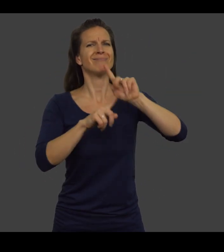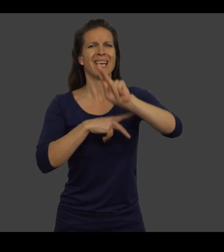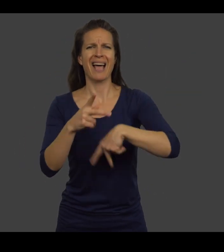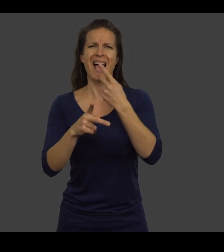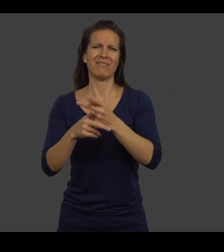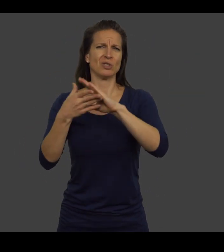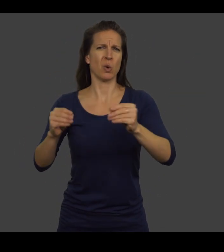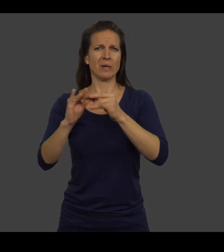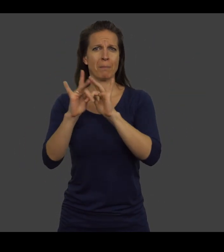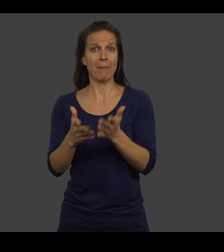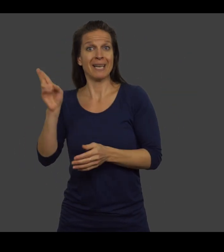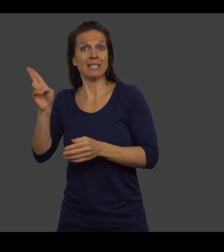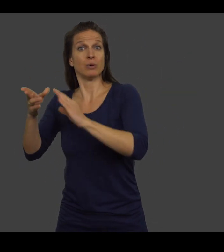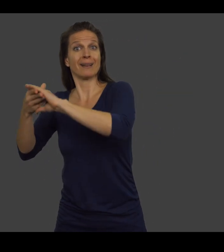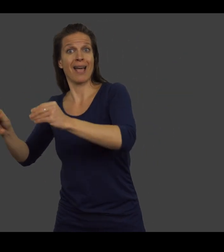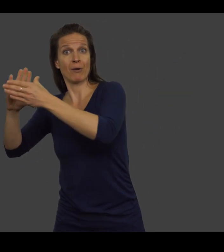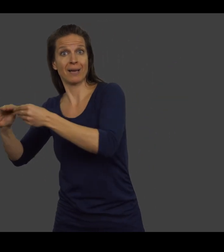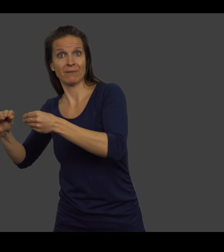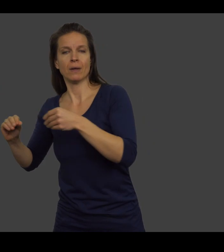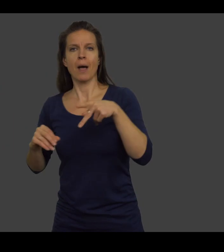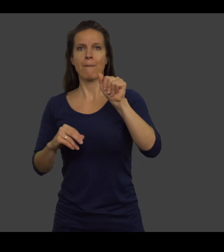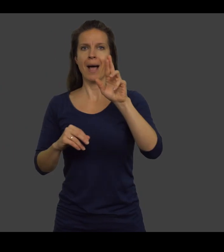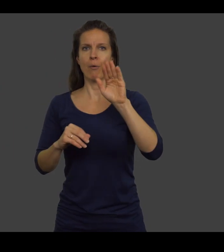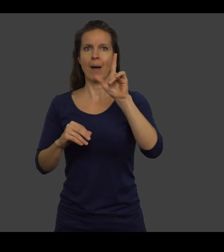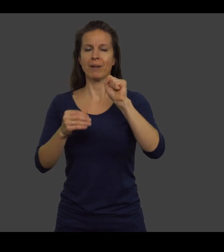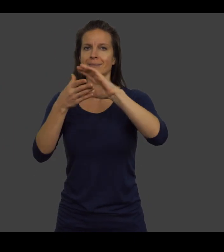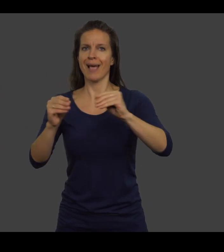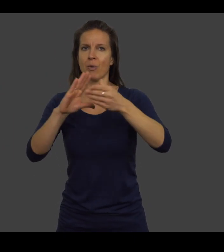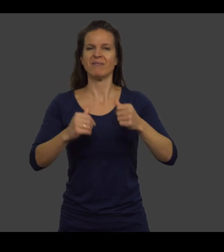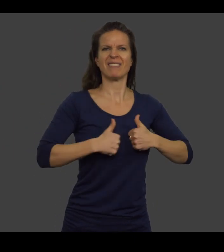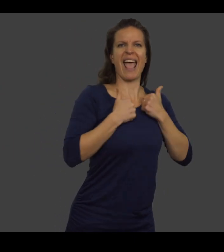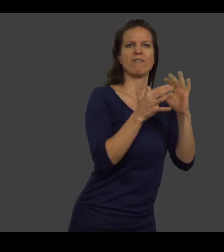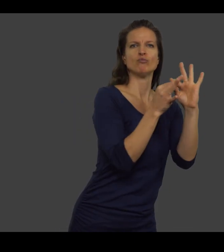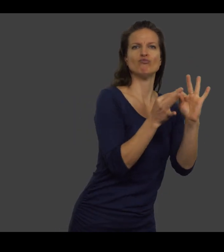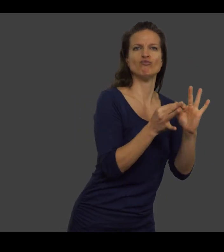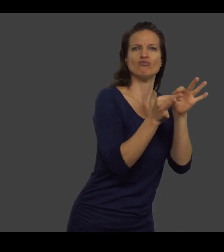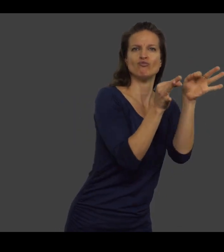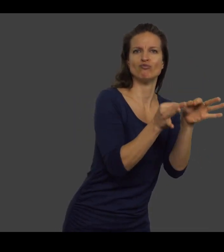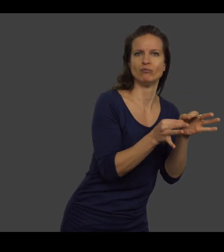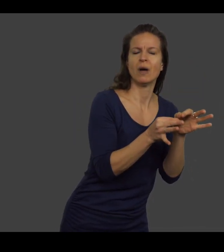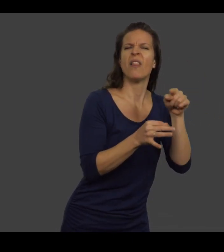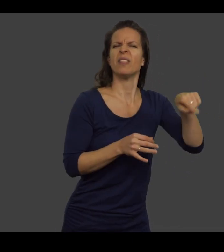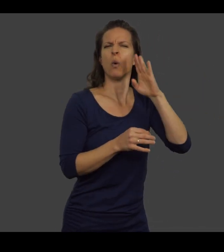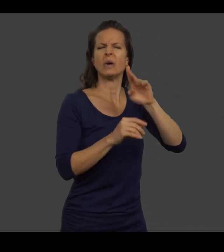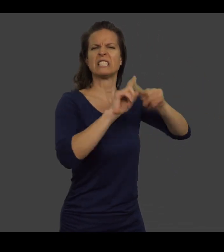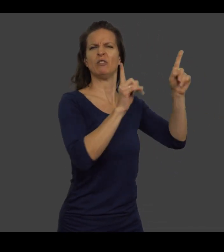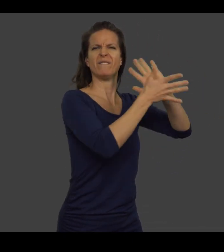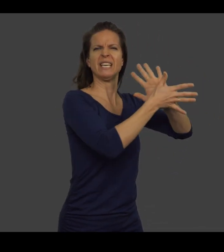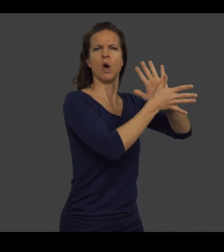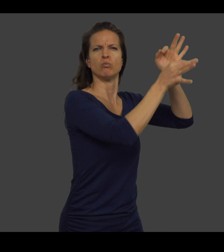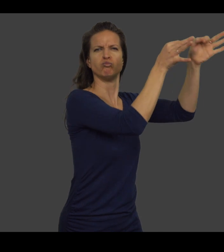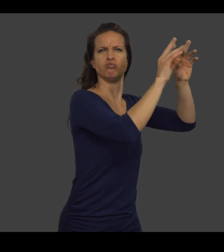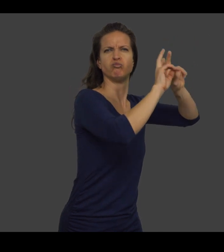parables, short biographical narratives like the four Gospels. We'll look at all these in later videos. Okay, next up is poetry, which honestly,